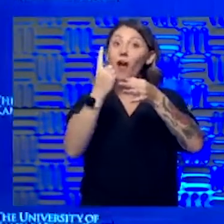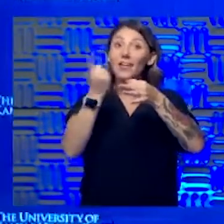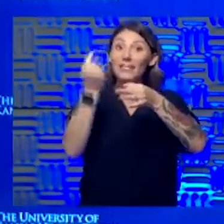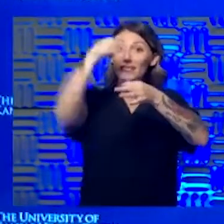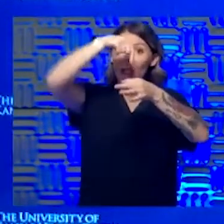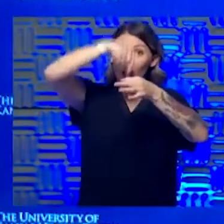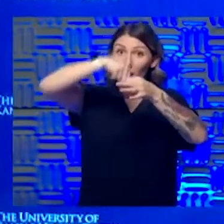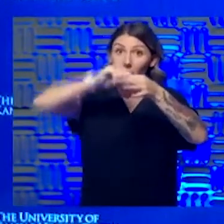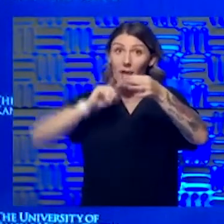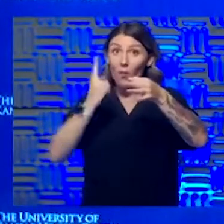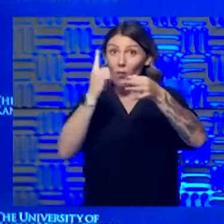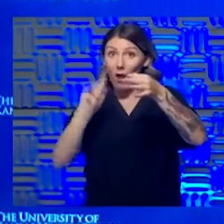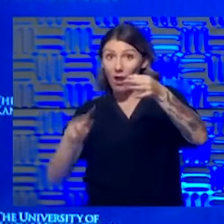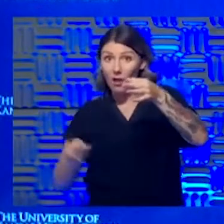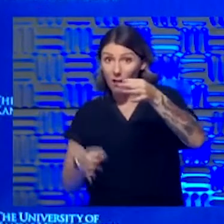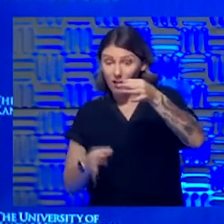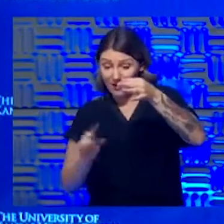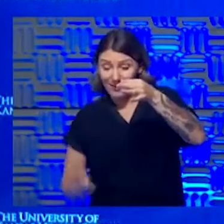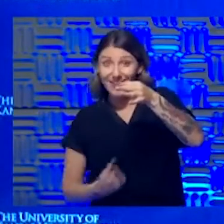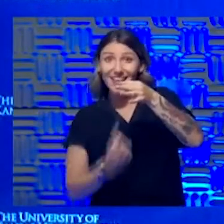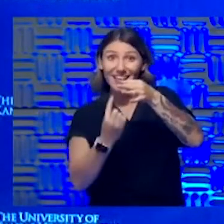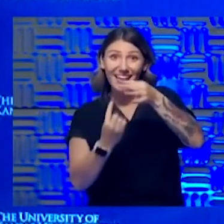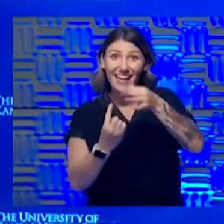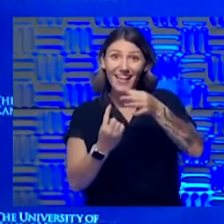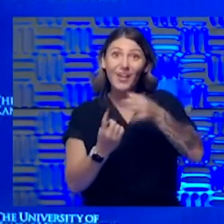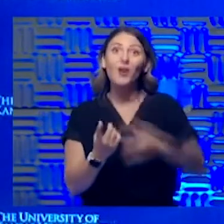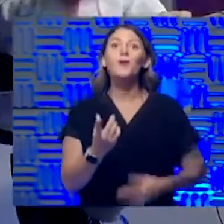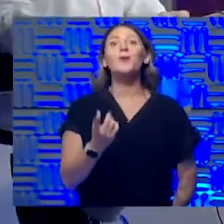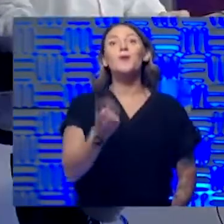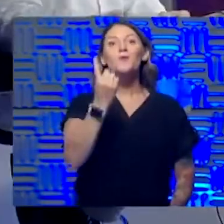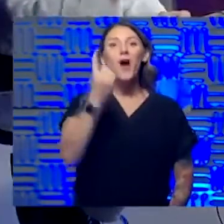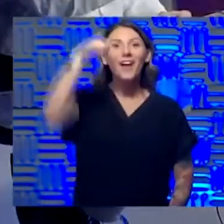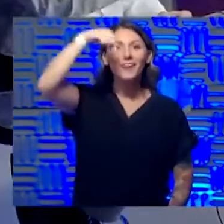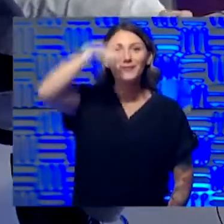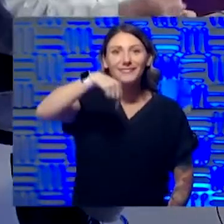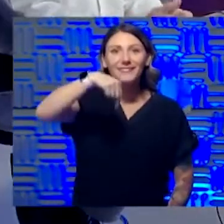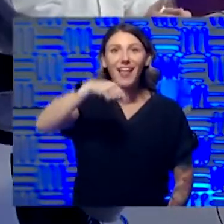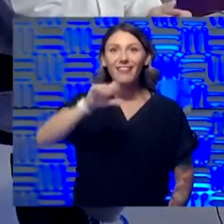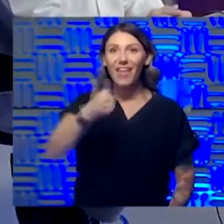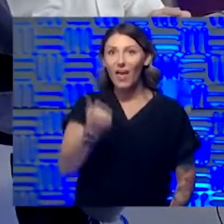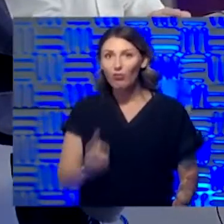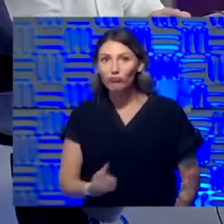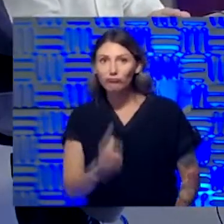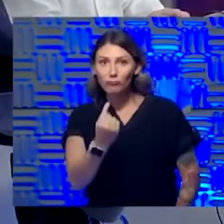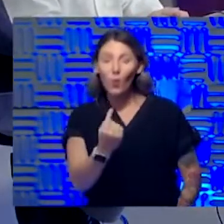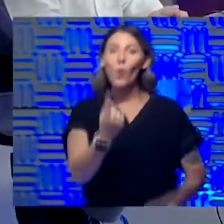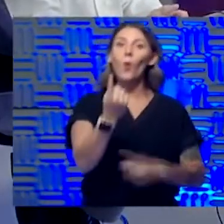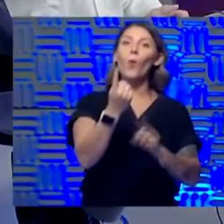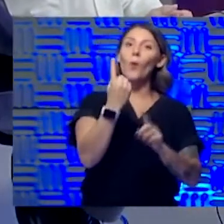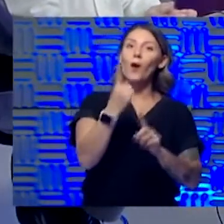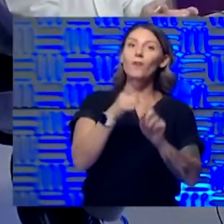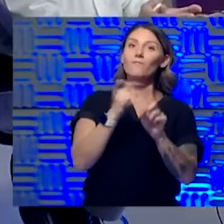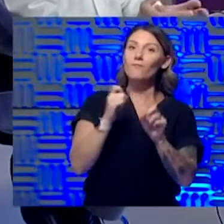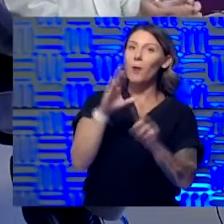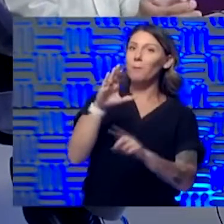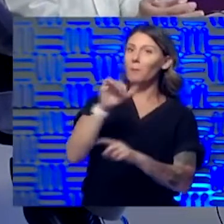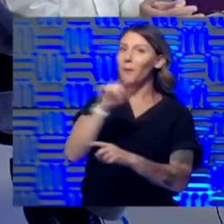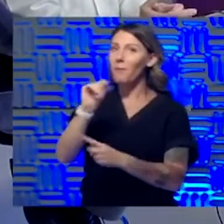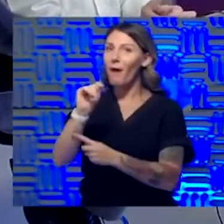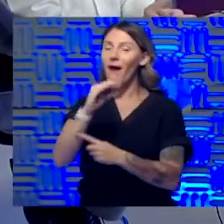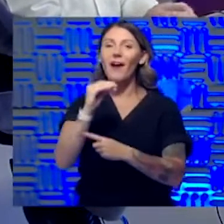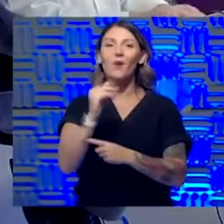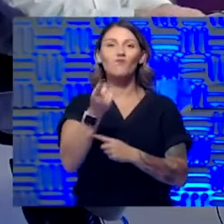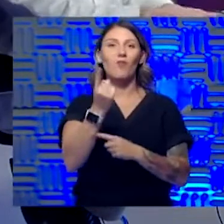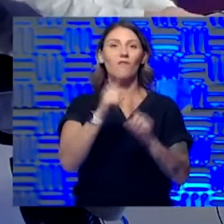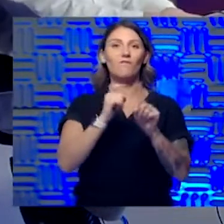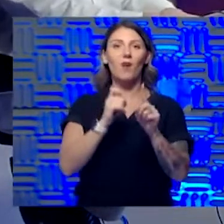goes below from when you're doing it from the top. One goes into your one mouth. goes down and then one goes comes in from up. your bottom, and the colonoscopy is the bottom. You want to make sure that you have